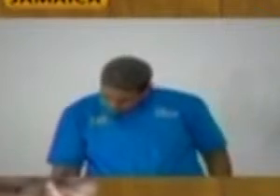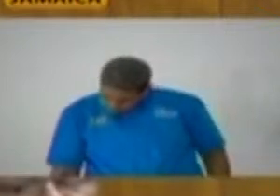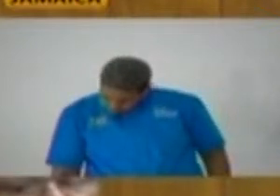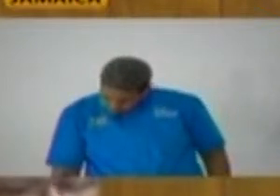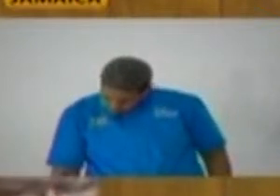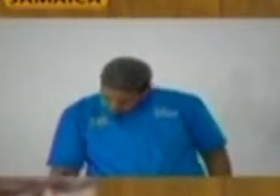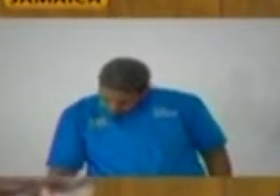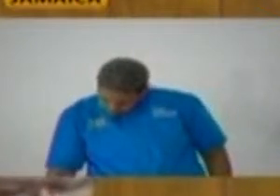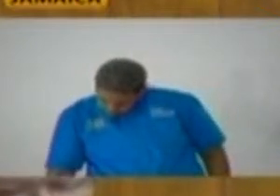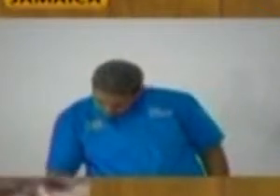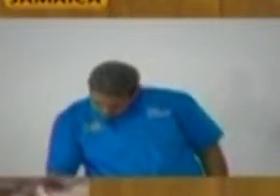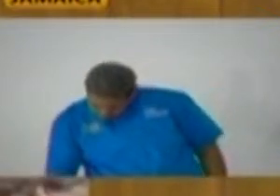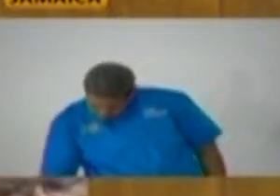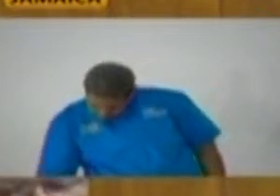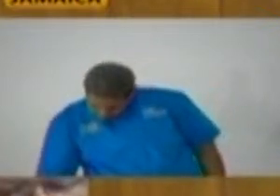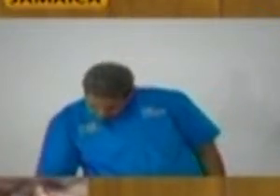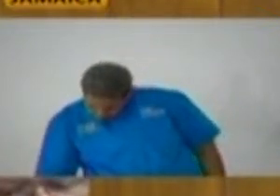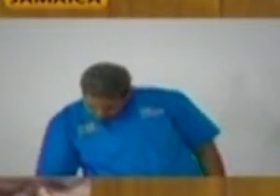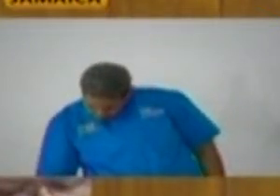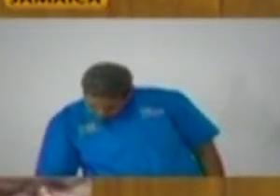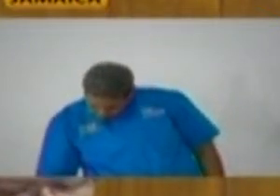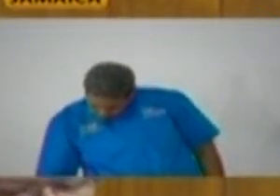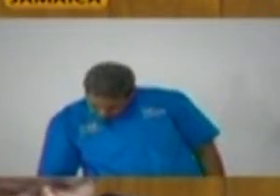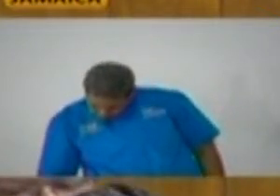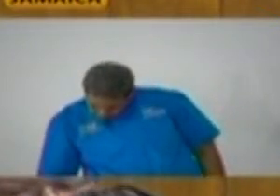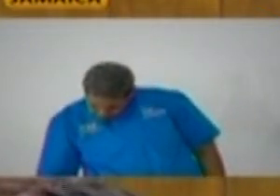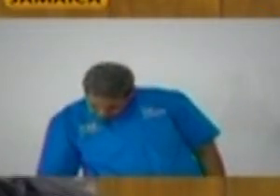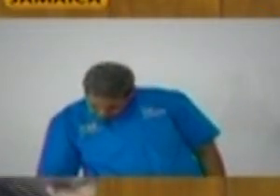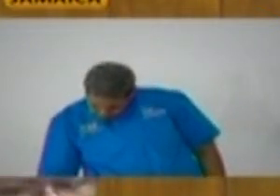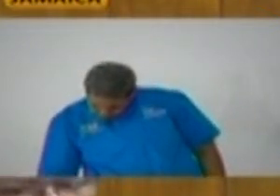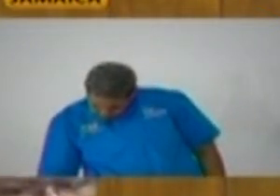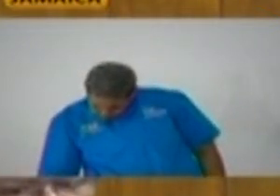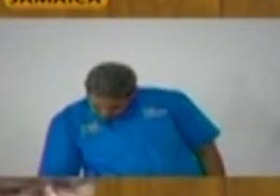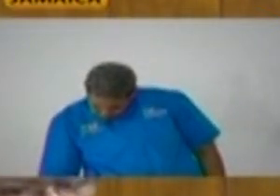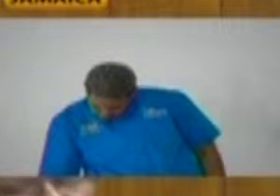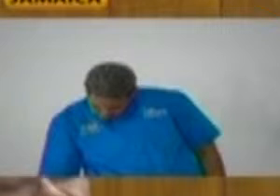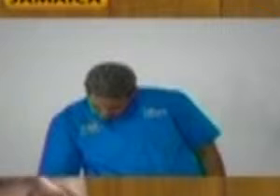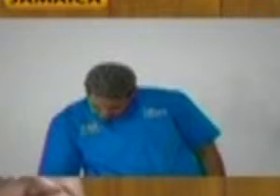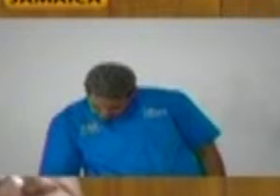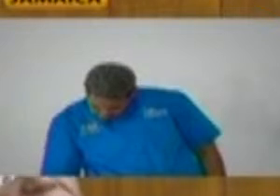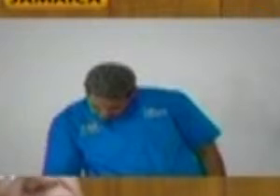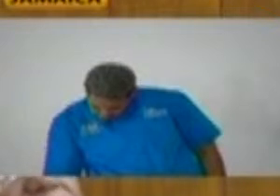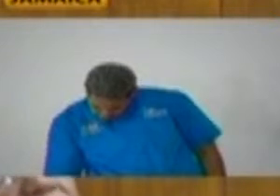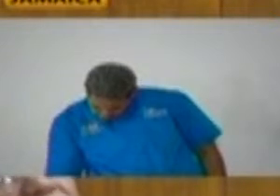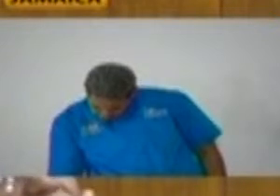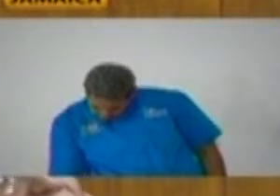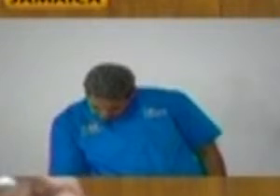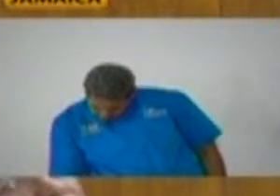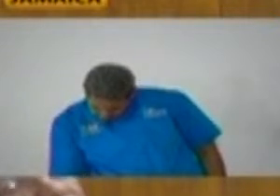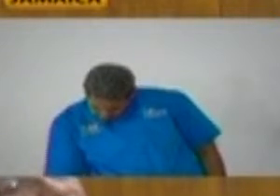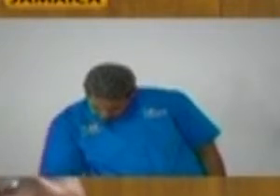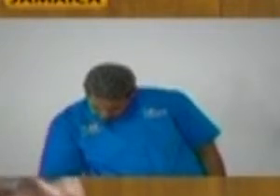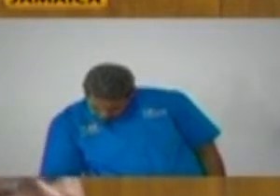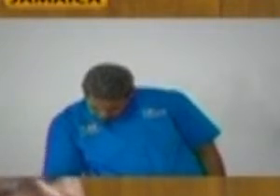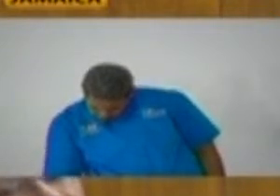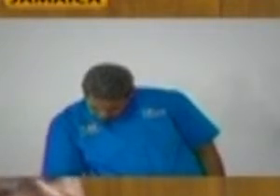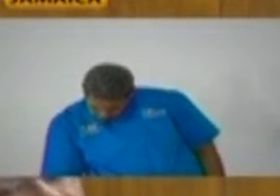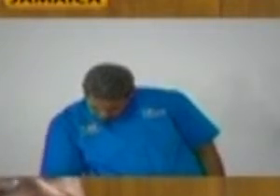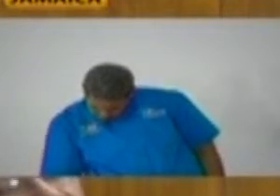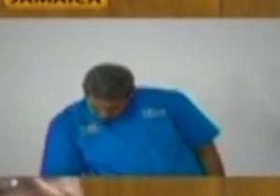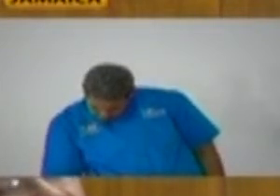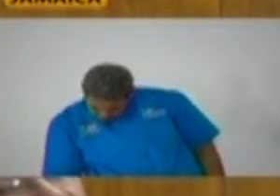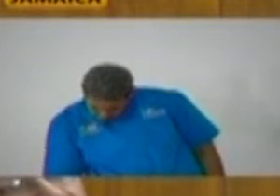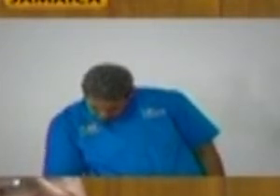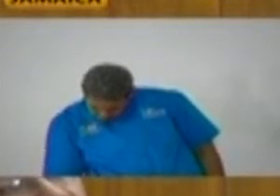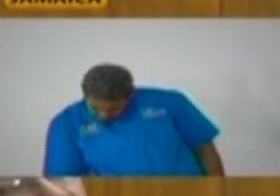mean. What they mean is, in spite of the macroeconomic performance,